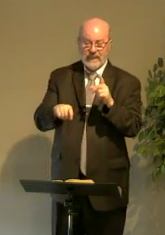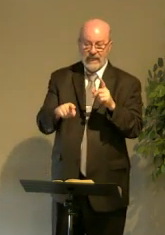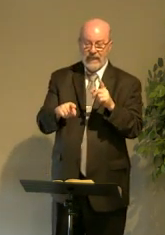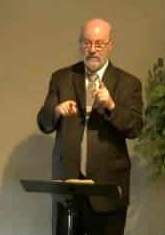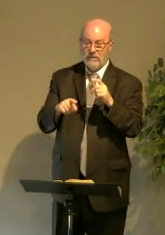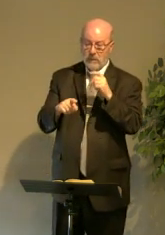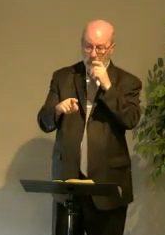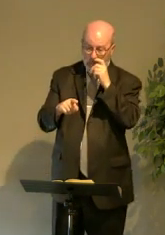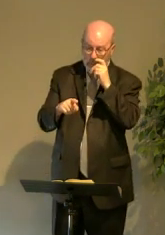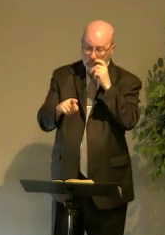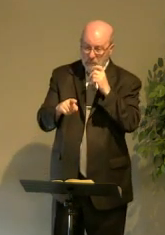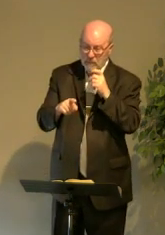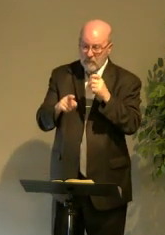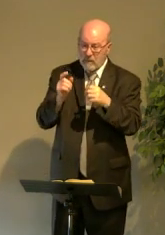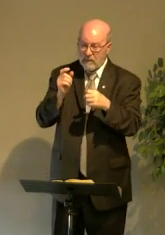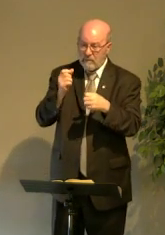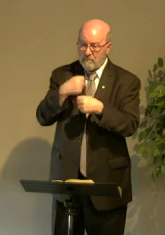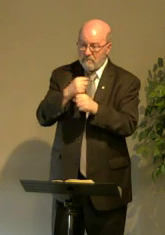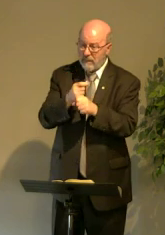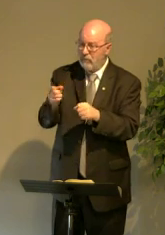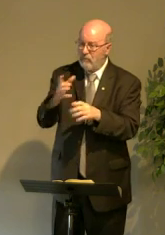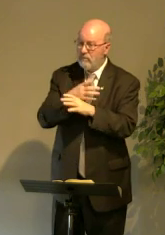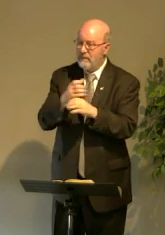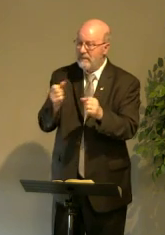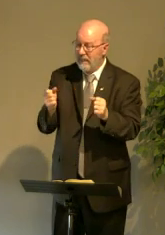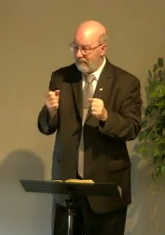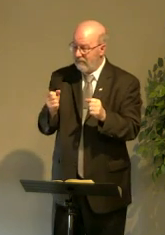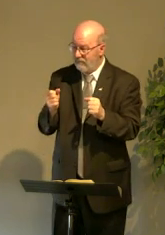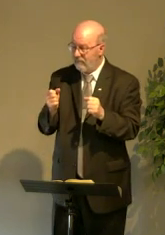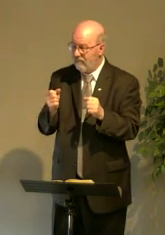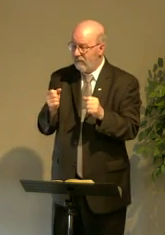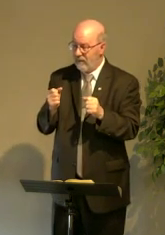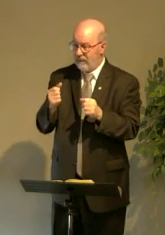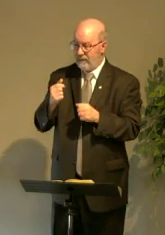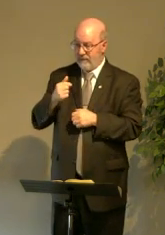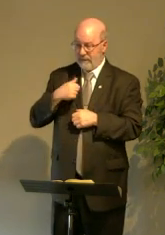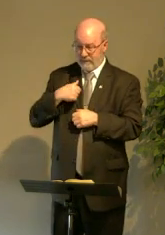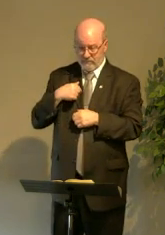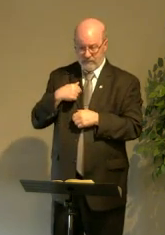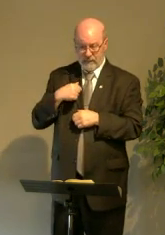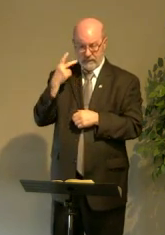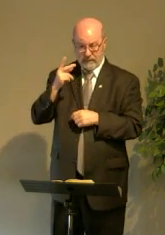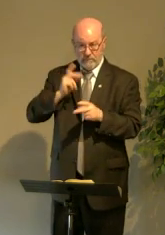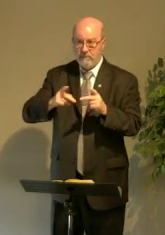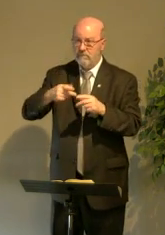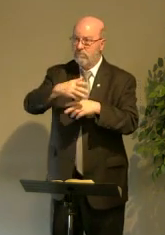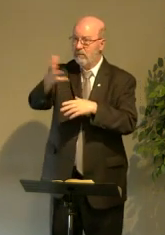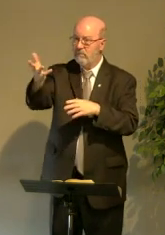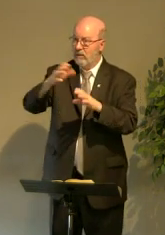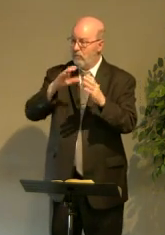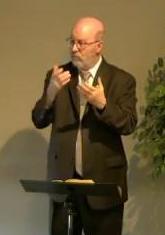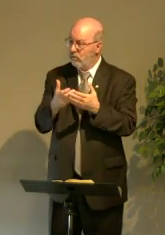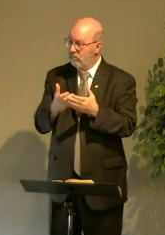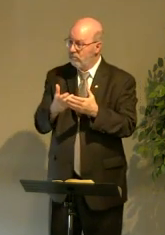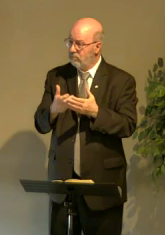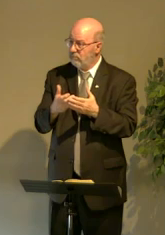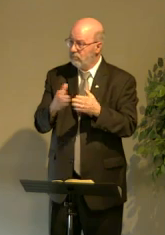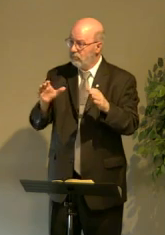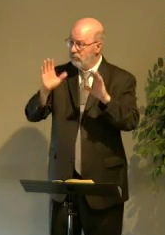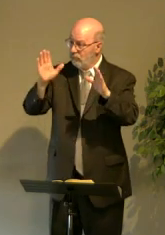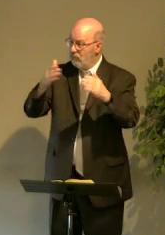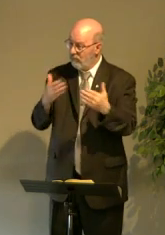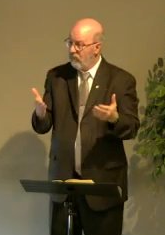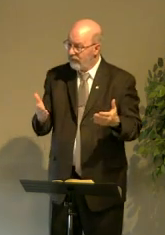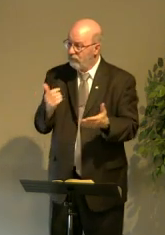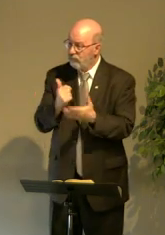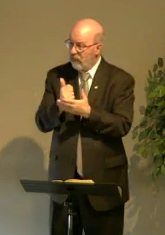cannot ultimately be done for a right motivation by someone who is spiritually dead. Because I'm like you. I mean, I see people out there in the world, they're doing really wonderful